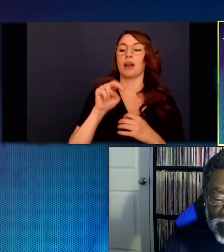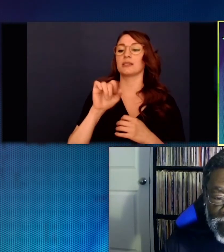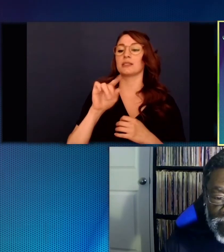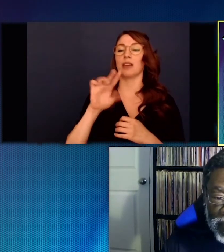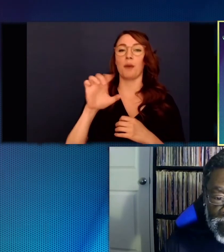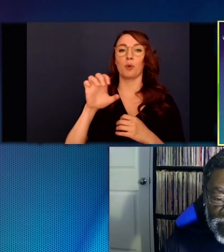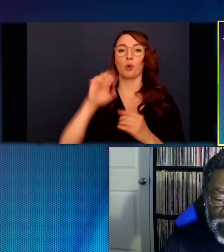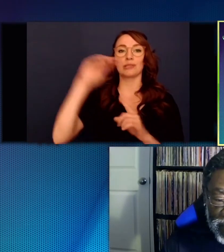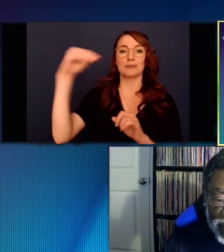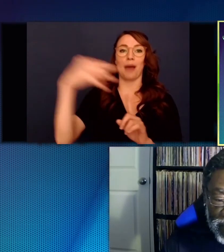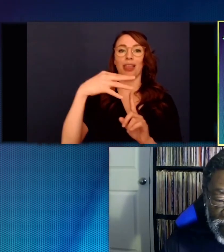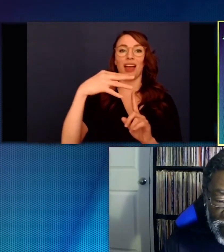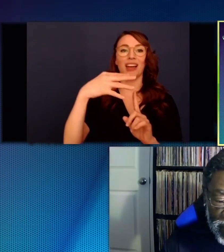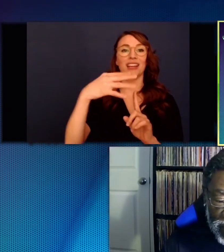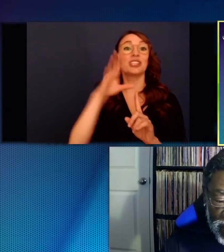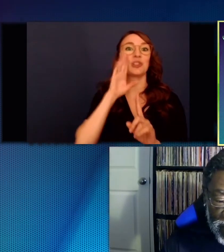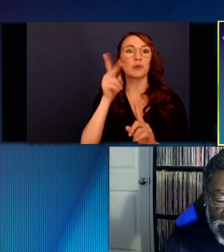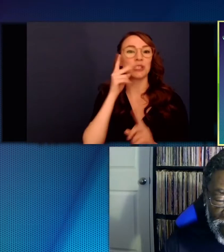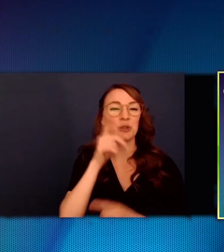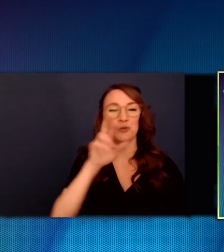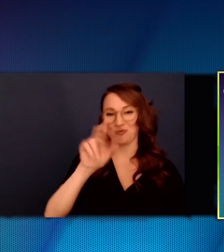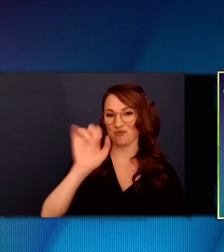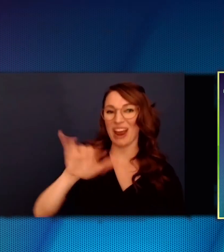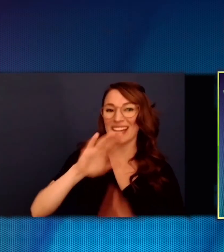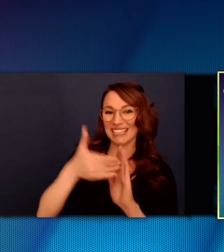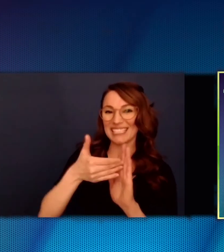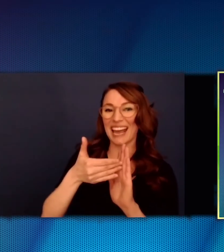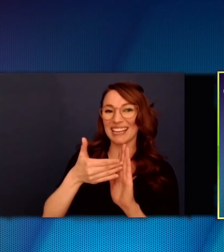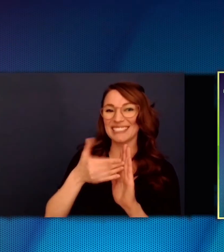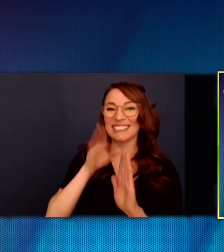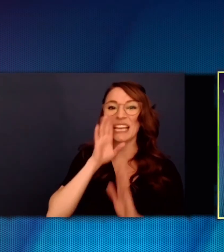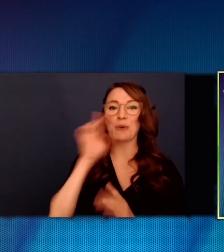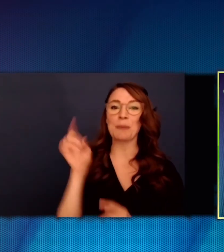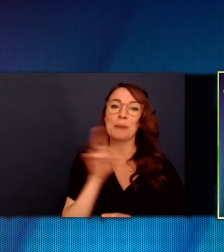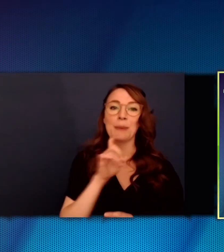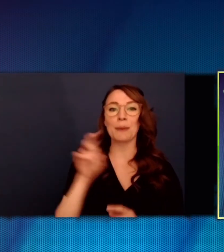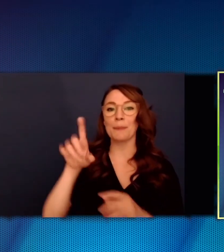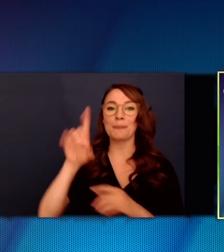So, please enjoy Walking with Ray.